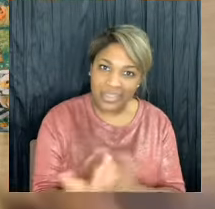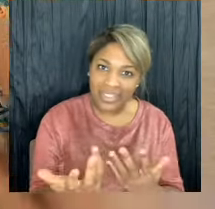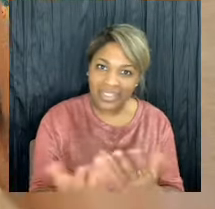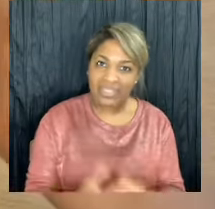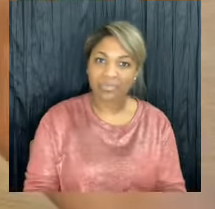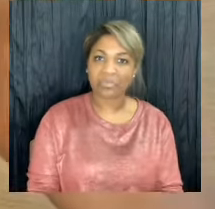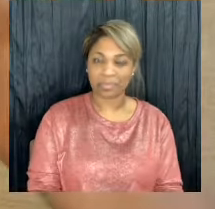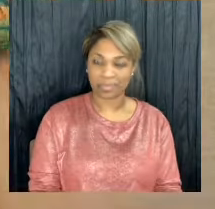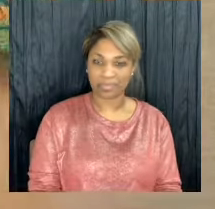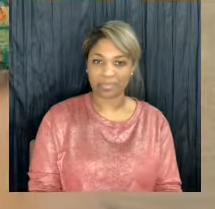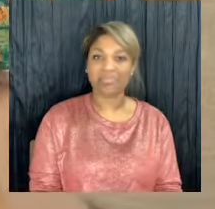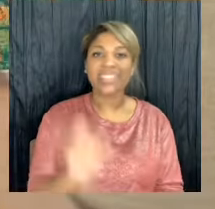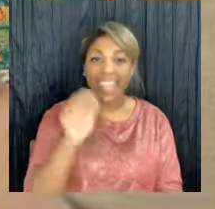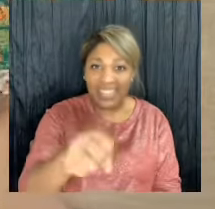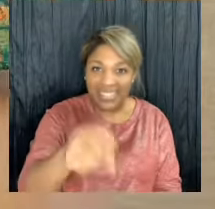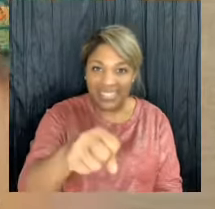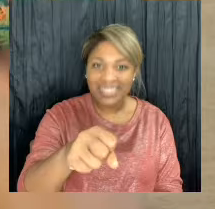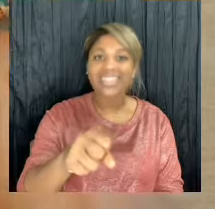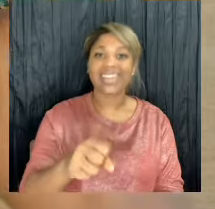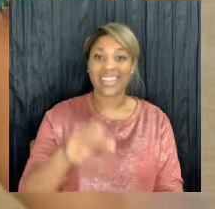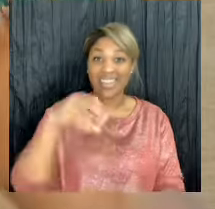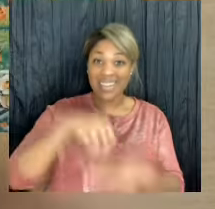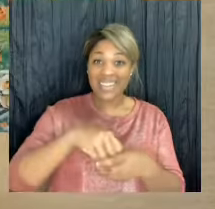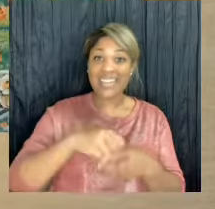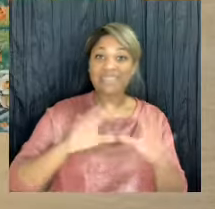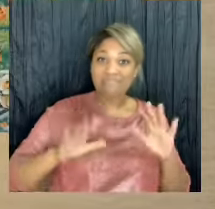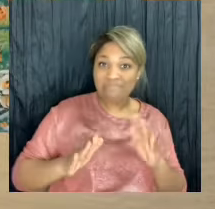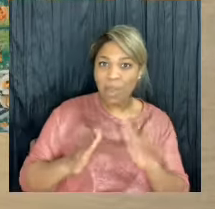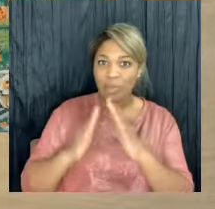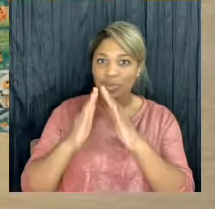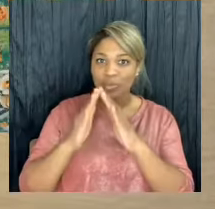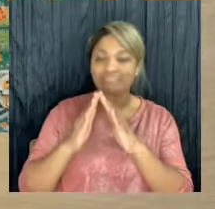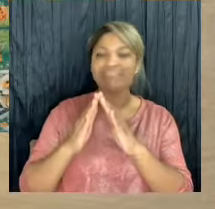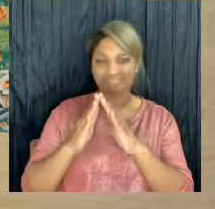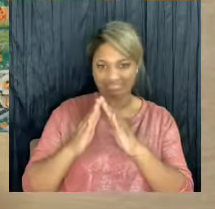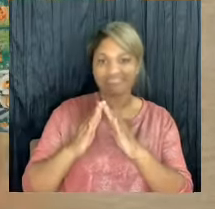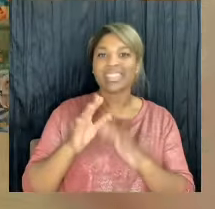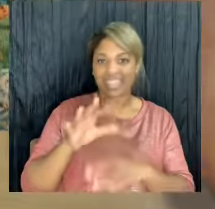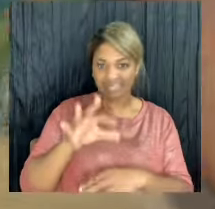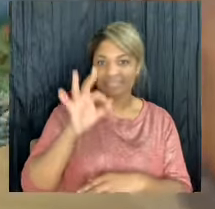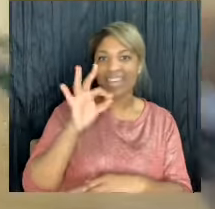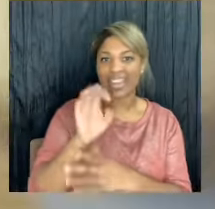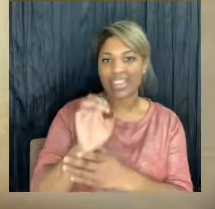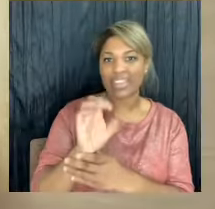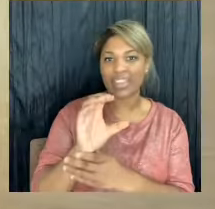And so, yes, in the mountains, we can find ecosystems.